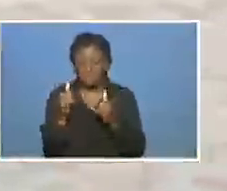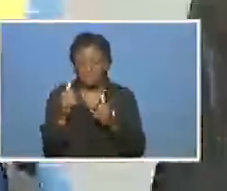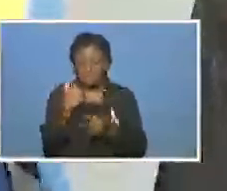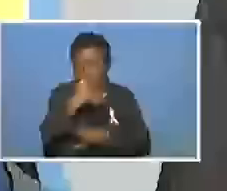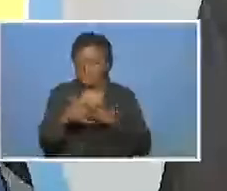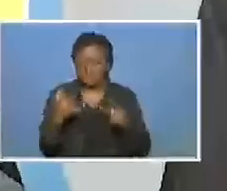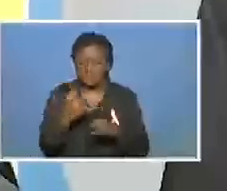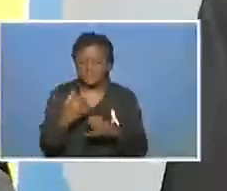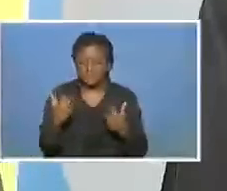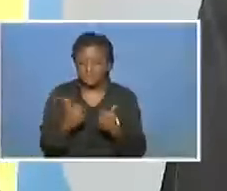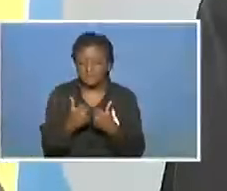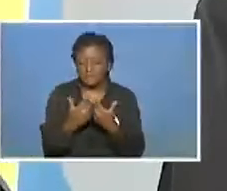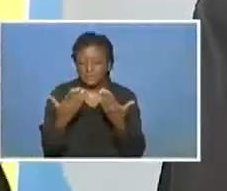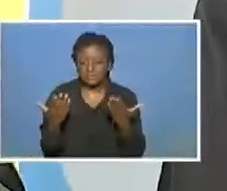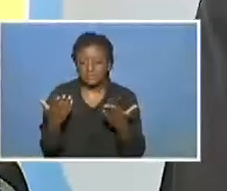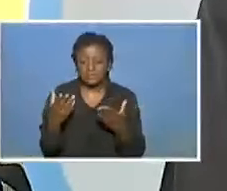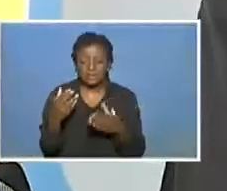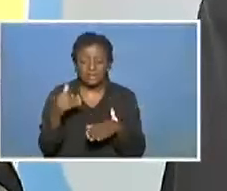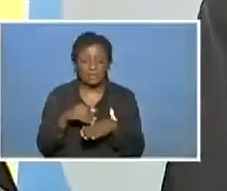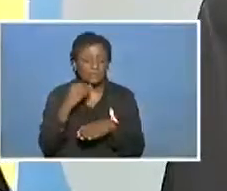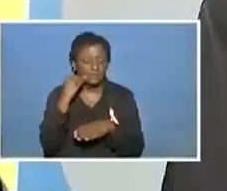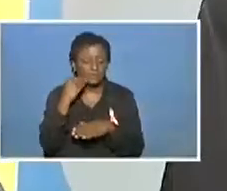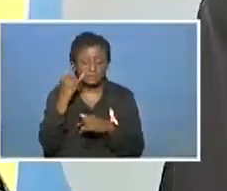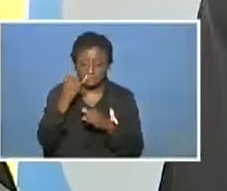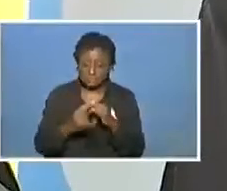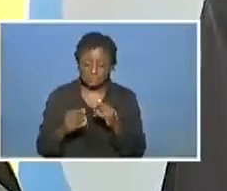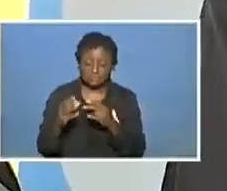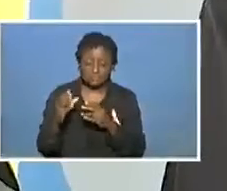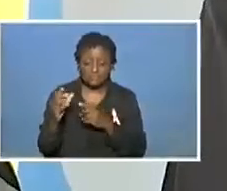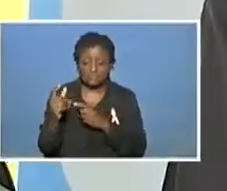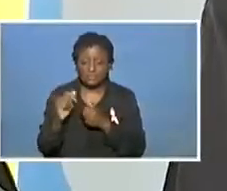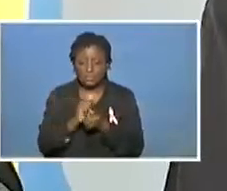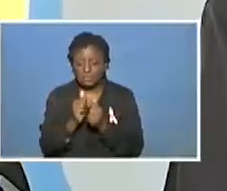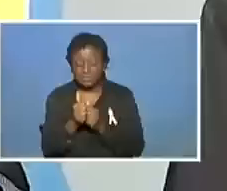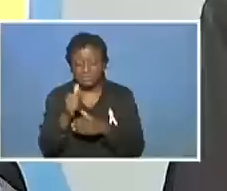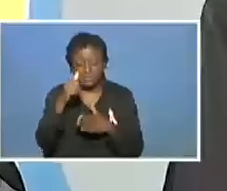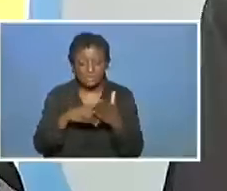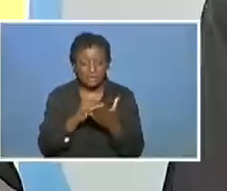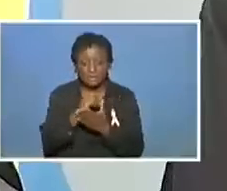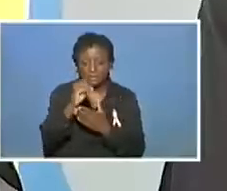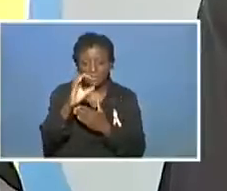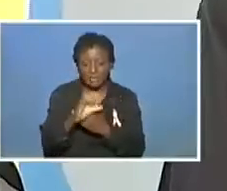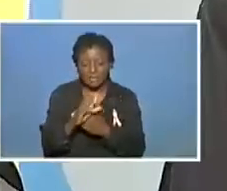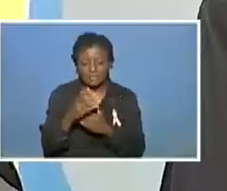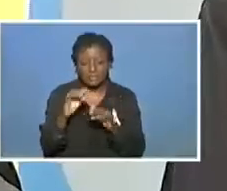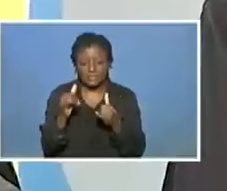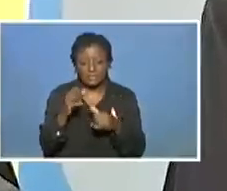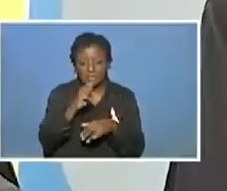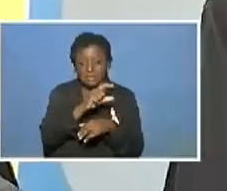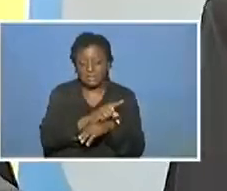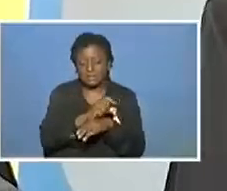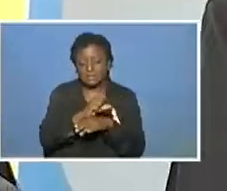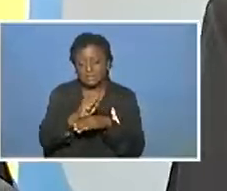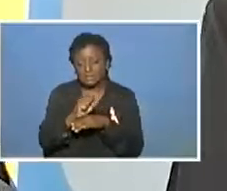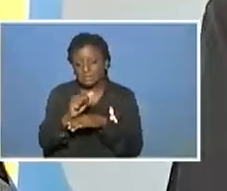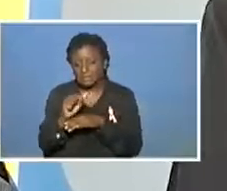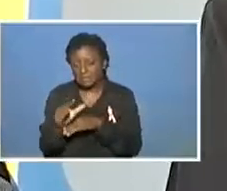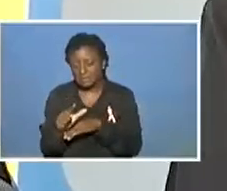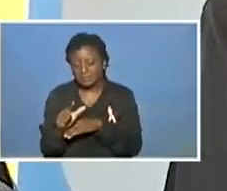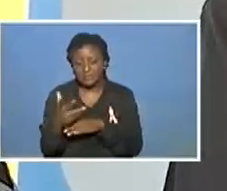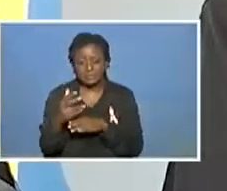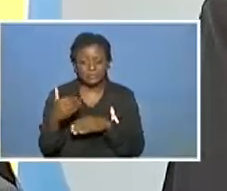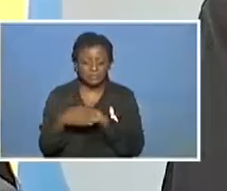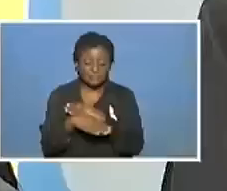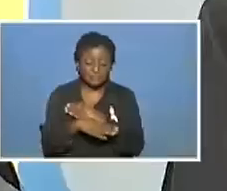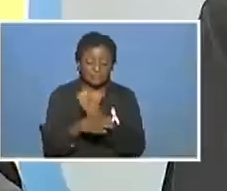sand. Our last competition was in March when we played in the El Salvador Beach Cup, and we have been